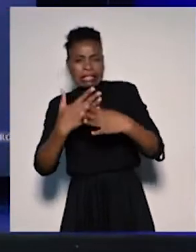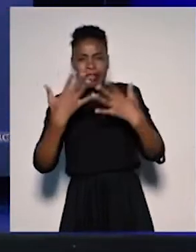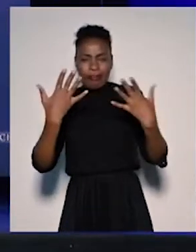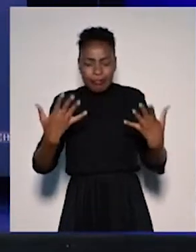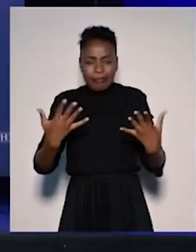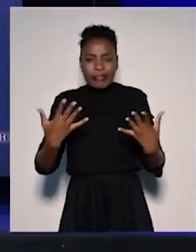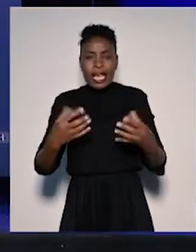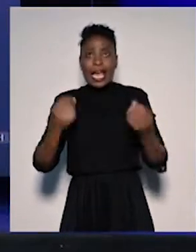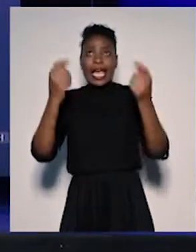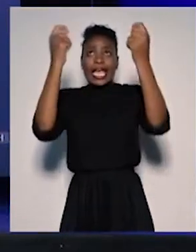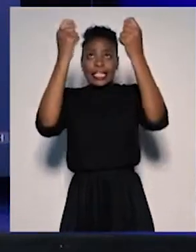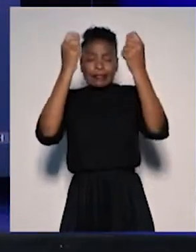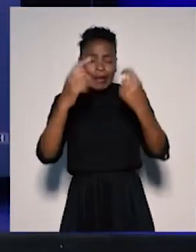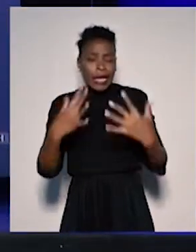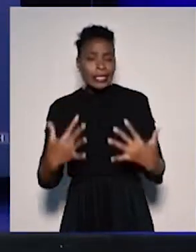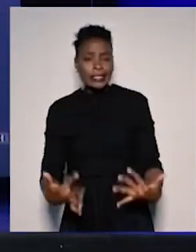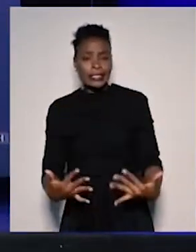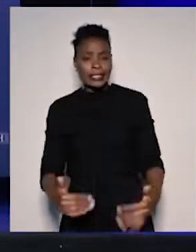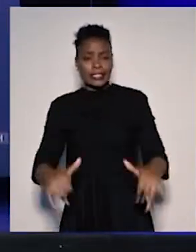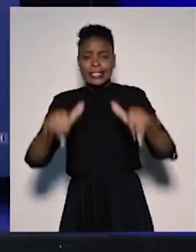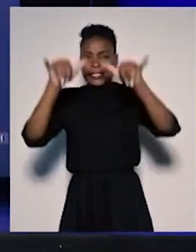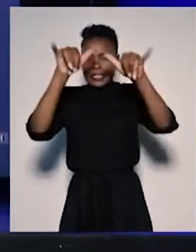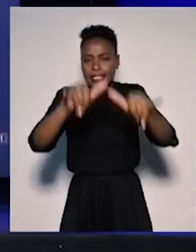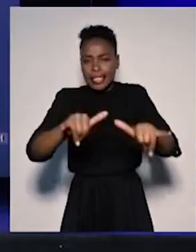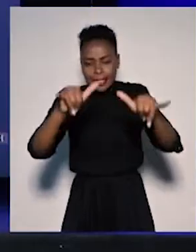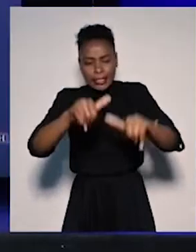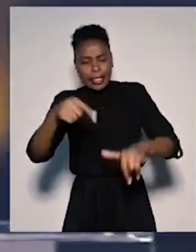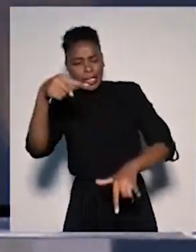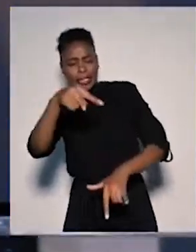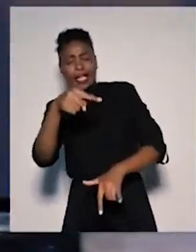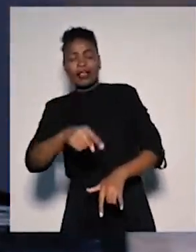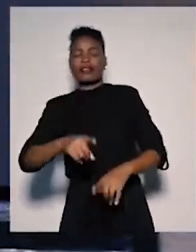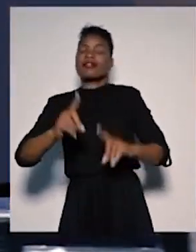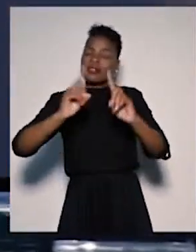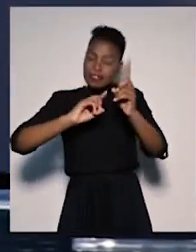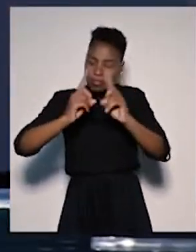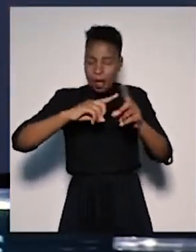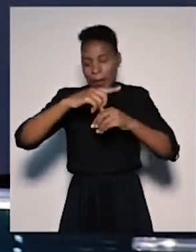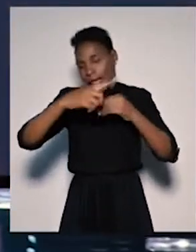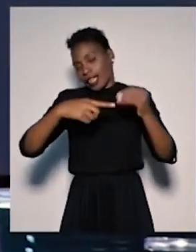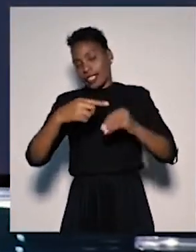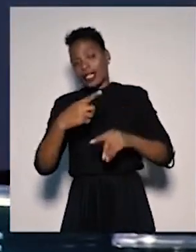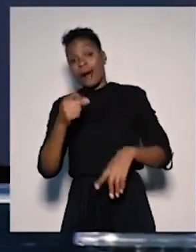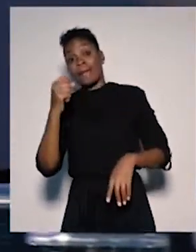They may diversify, but they've stayed in the finance field. I want to talk about that, but